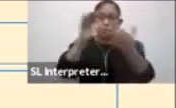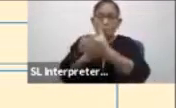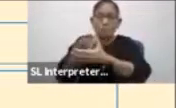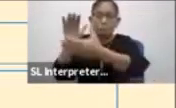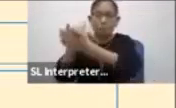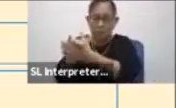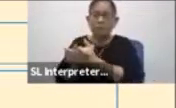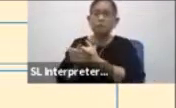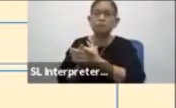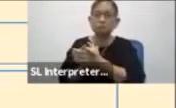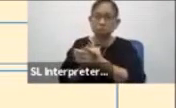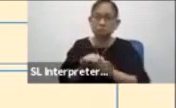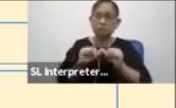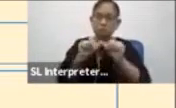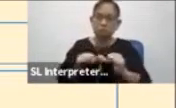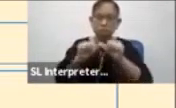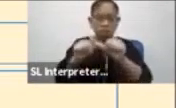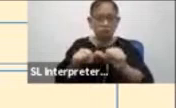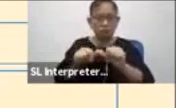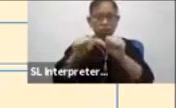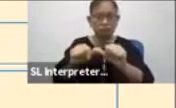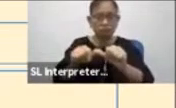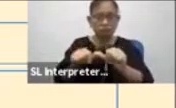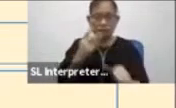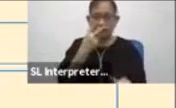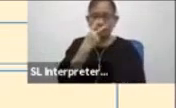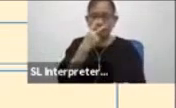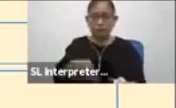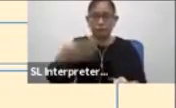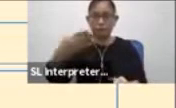you see the blue text here.